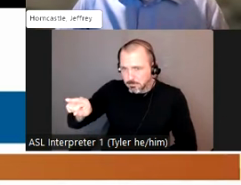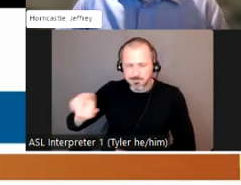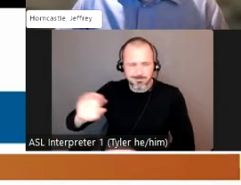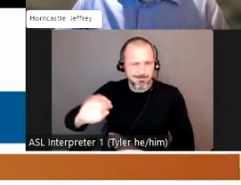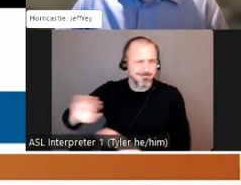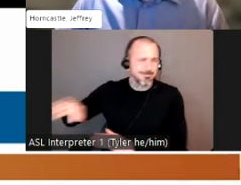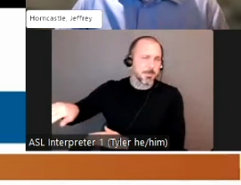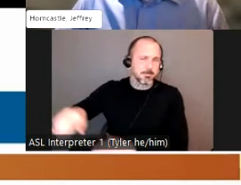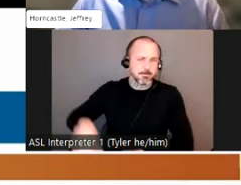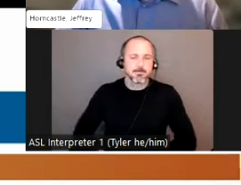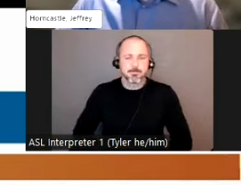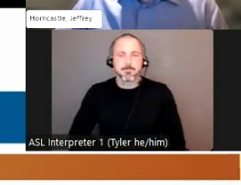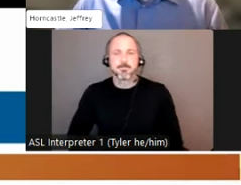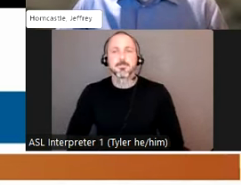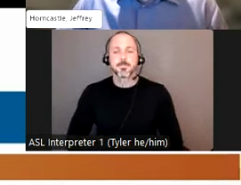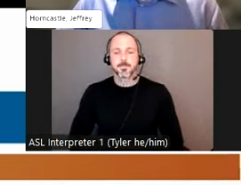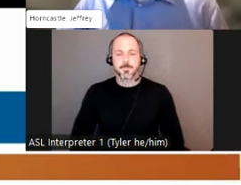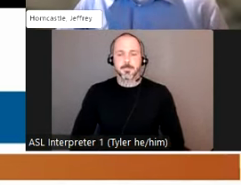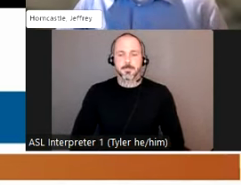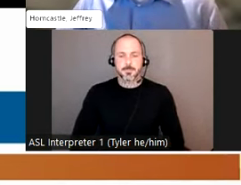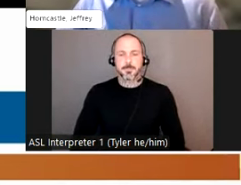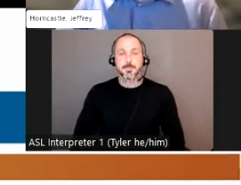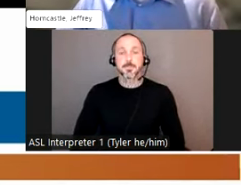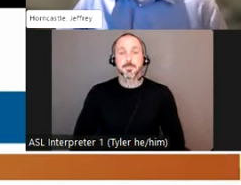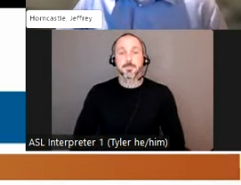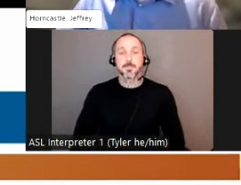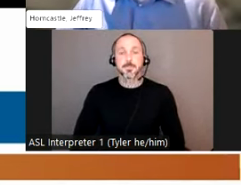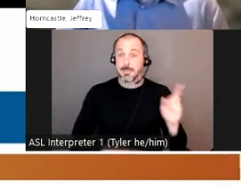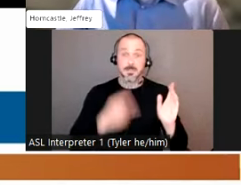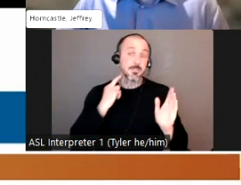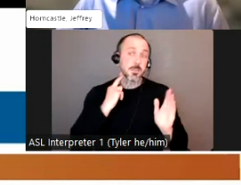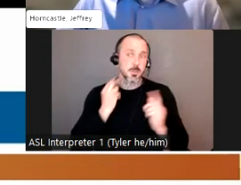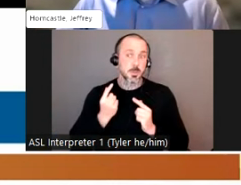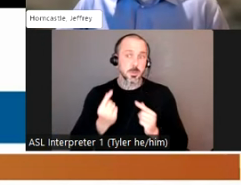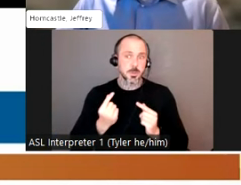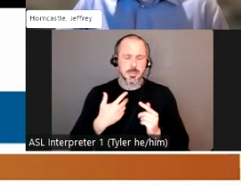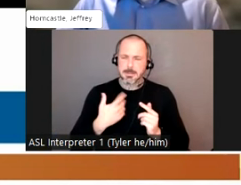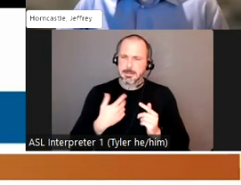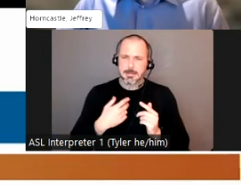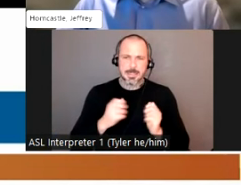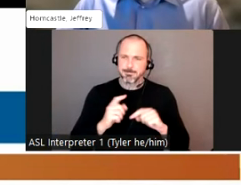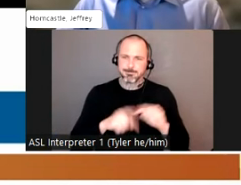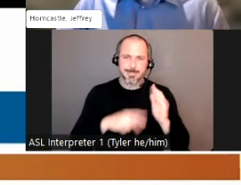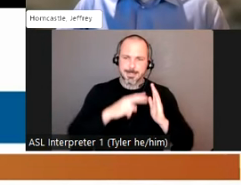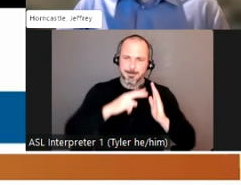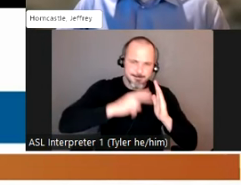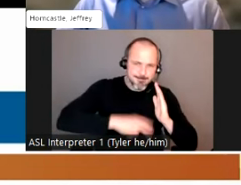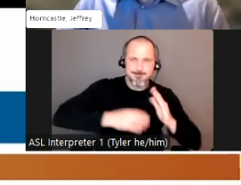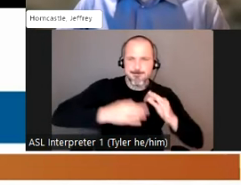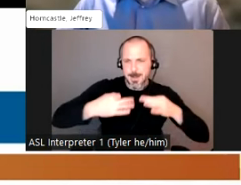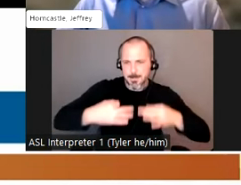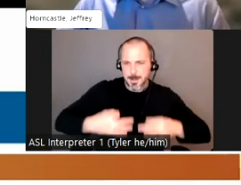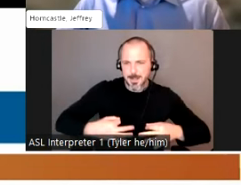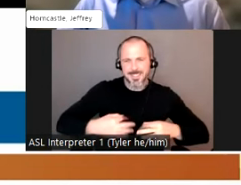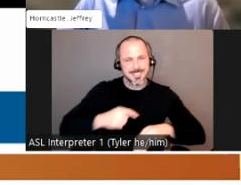So what to do if you're a victim? I'm not going to read through because I think we're a little crunched for time here.